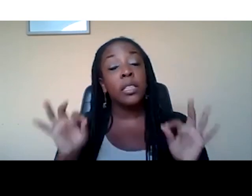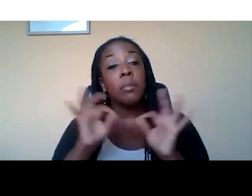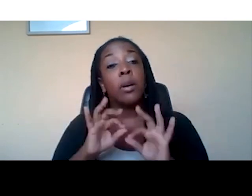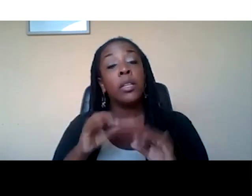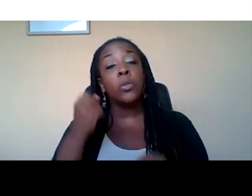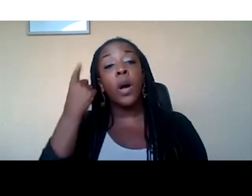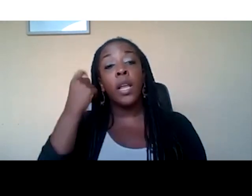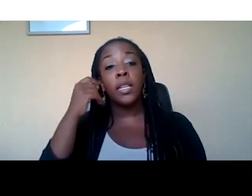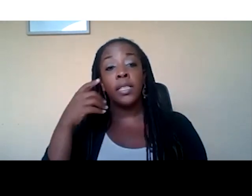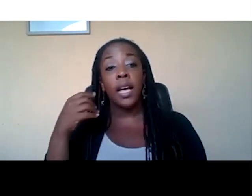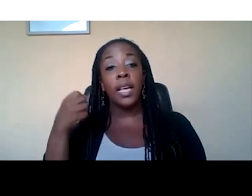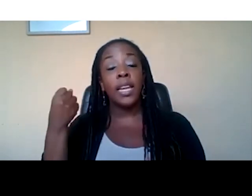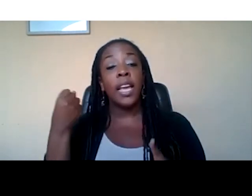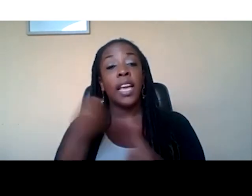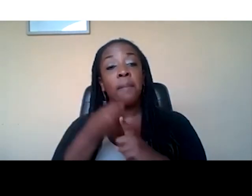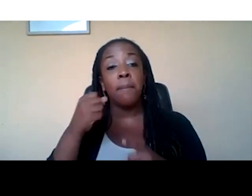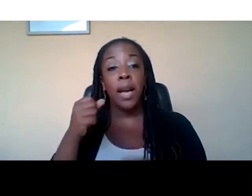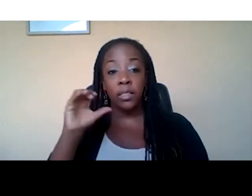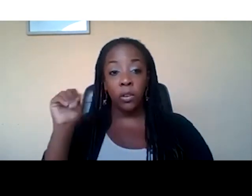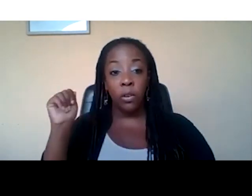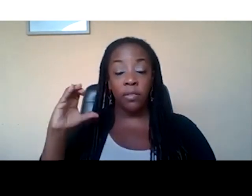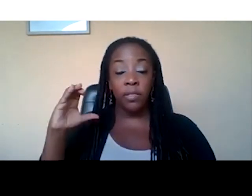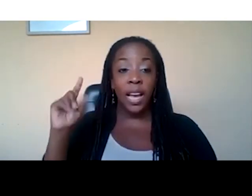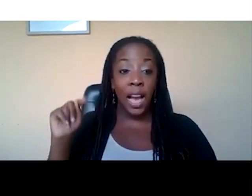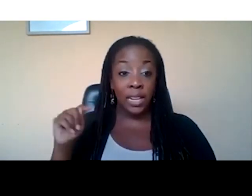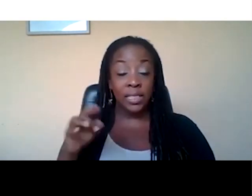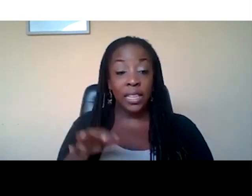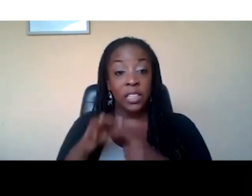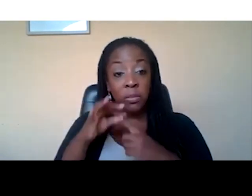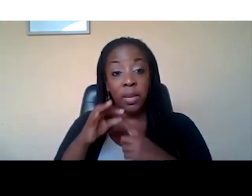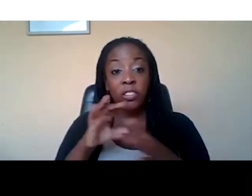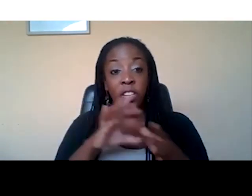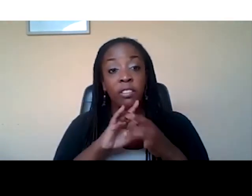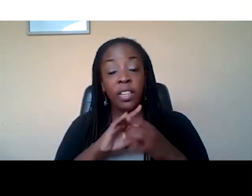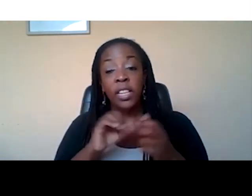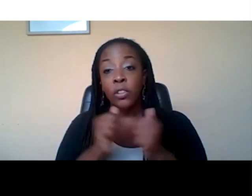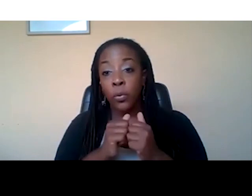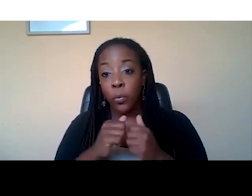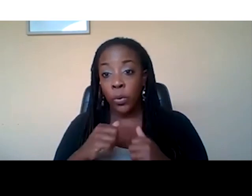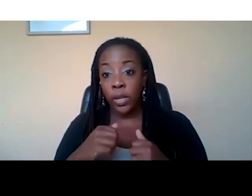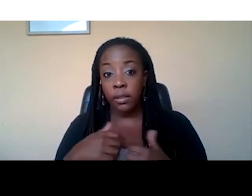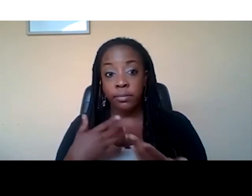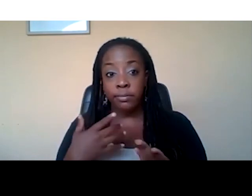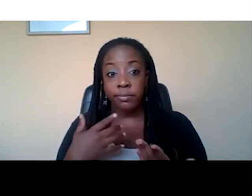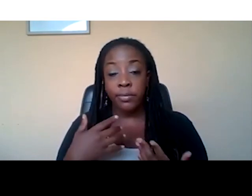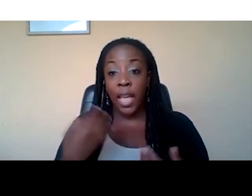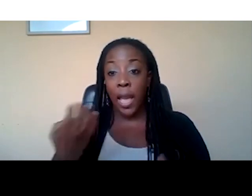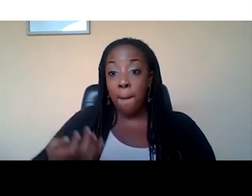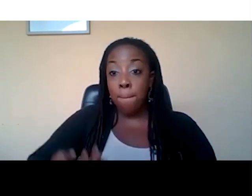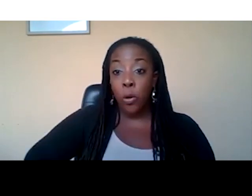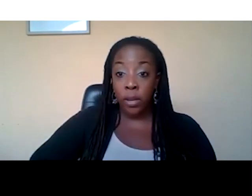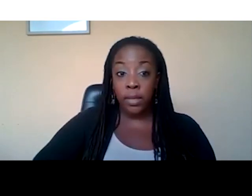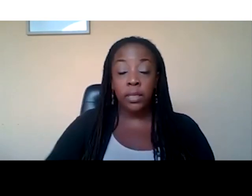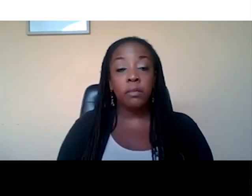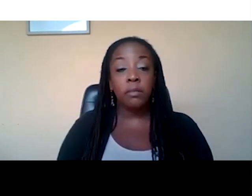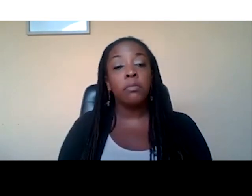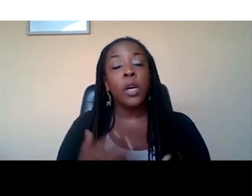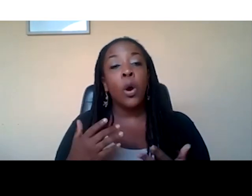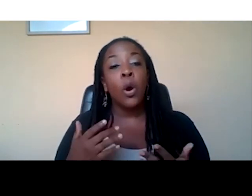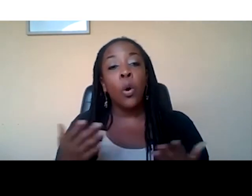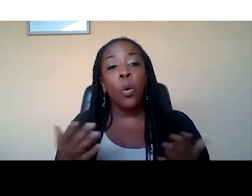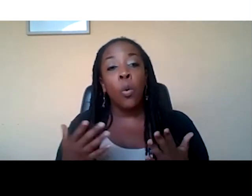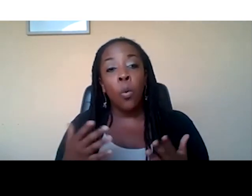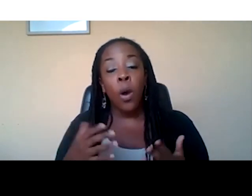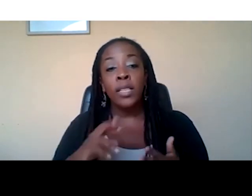the Act, especially in relation to employment. What will be the role of the private and public